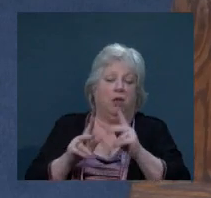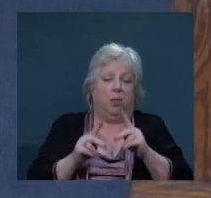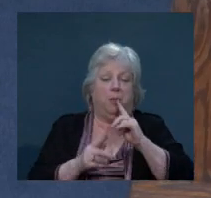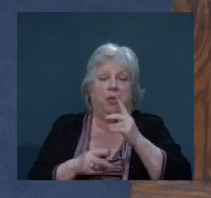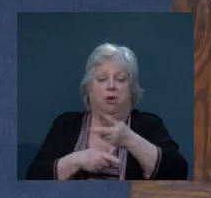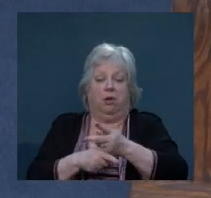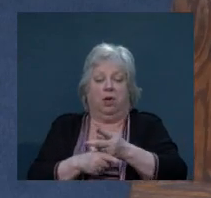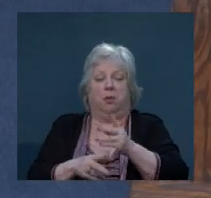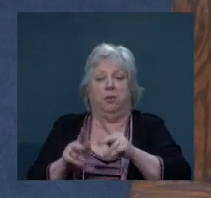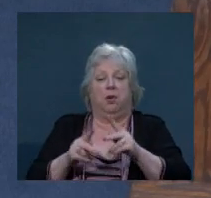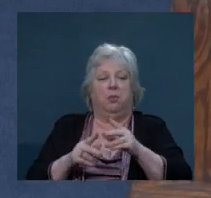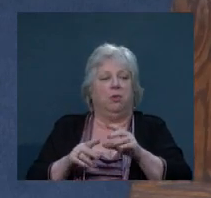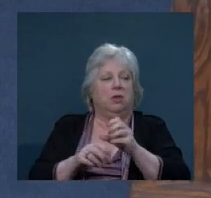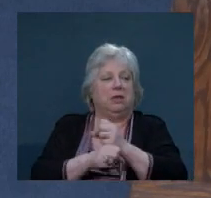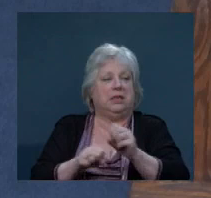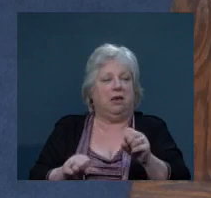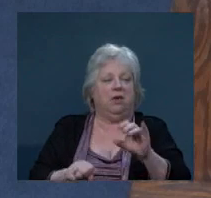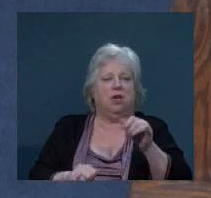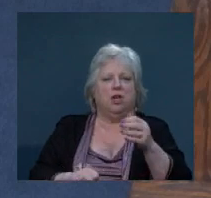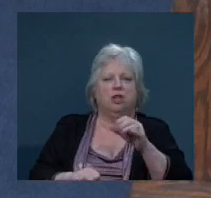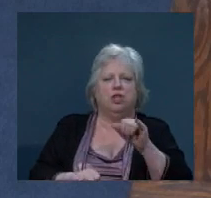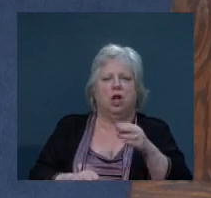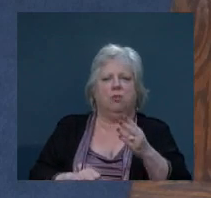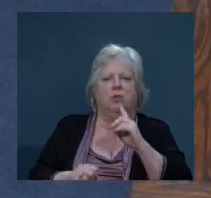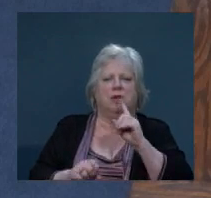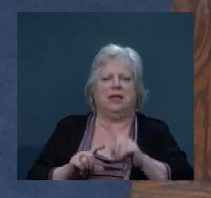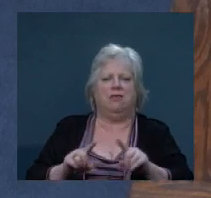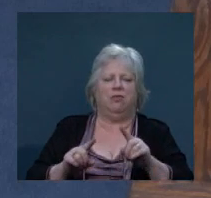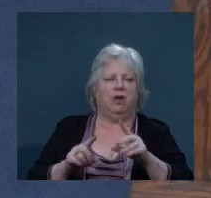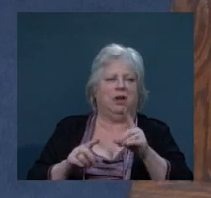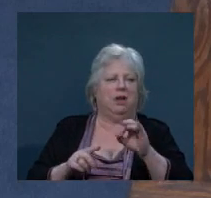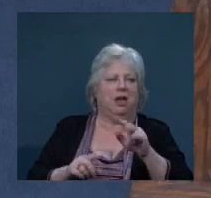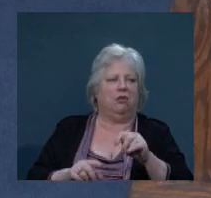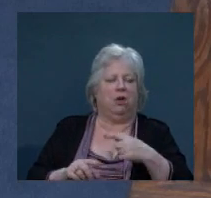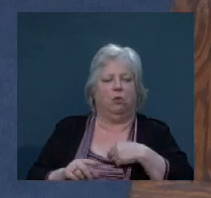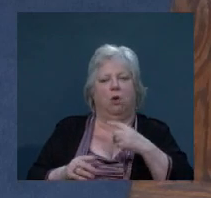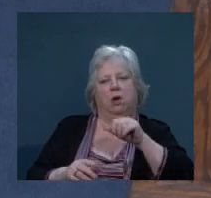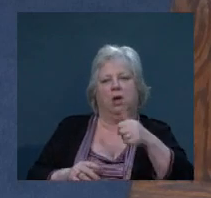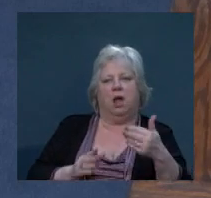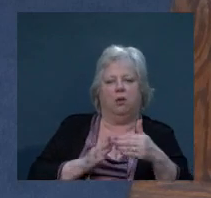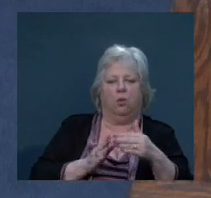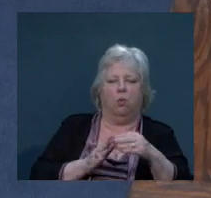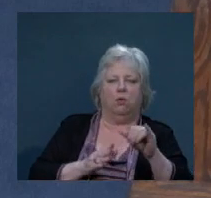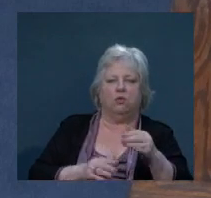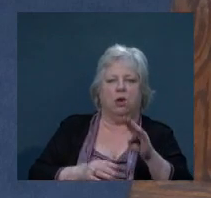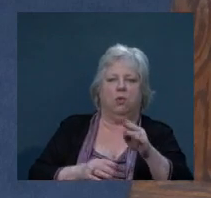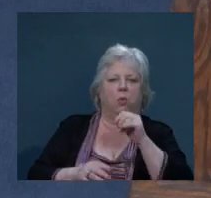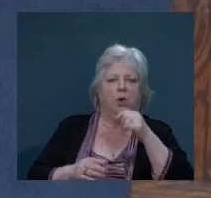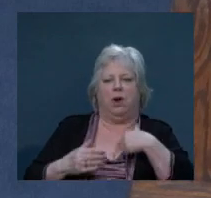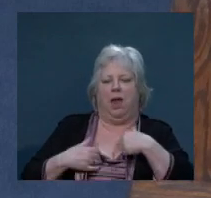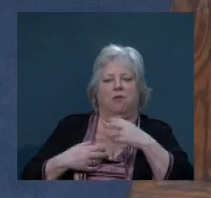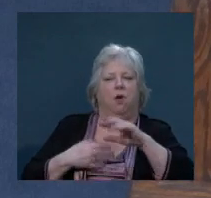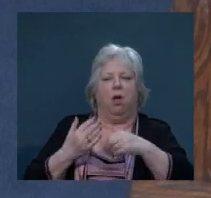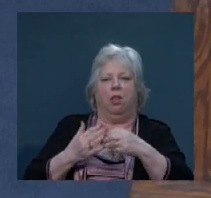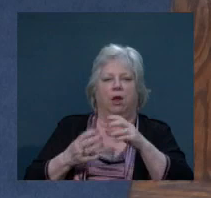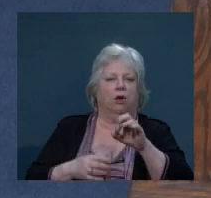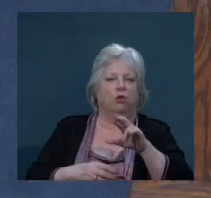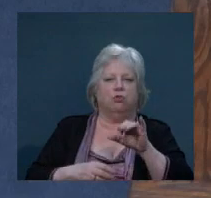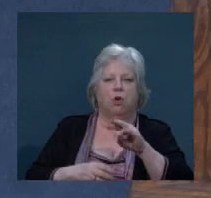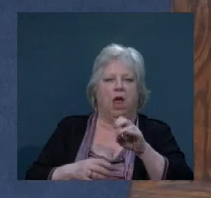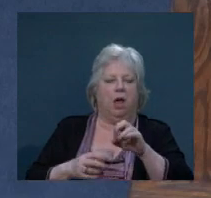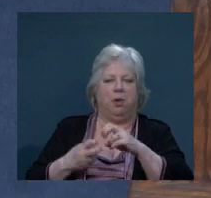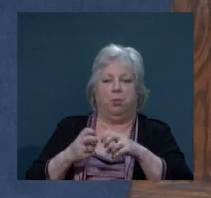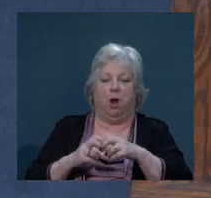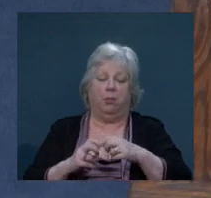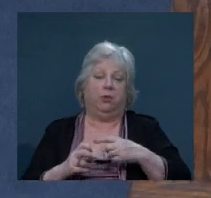John Barrow is different districts. We're on another corner of John Barrow. We don't have all the crime and problems. I'm the one that got the